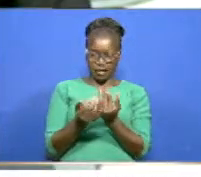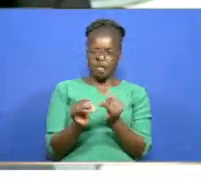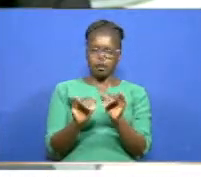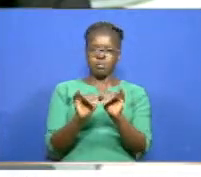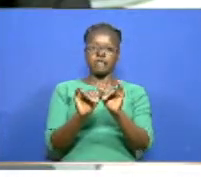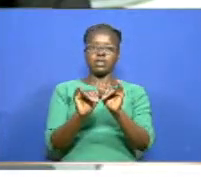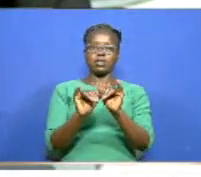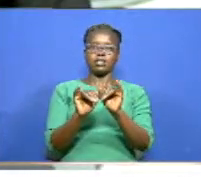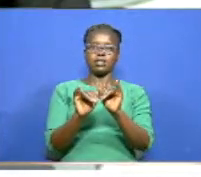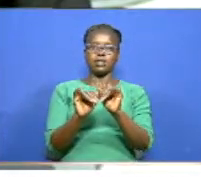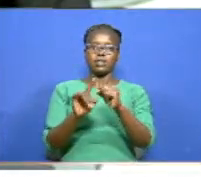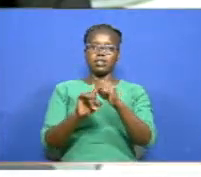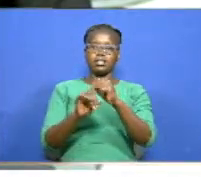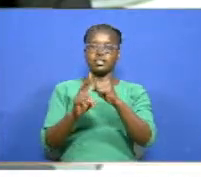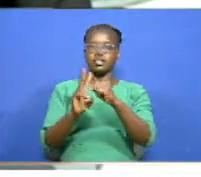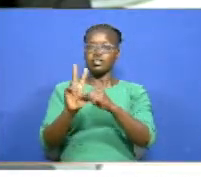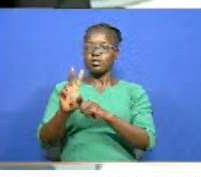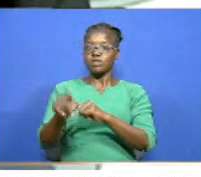with